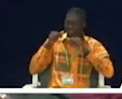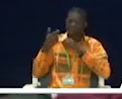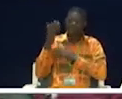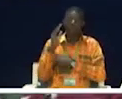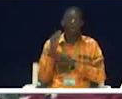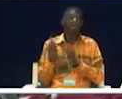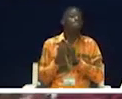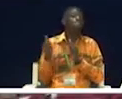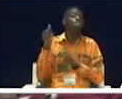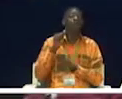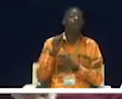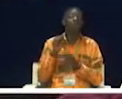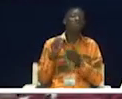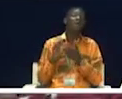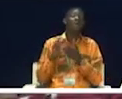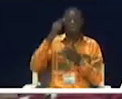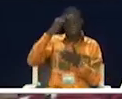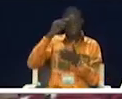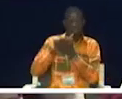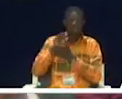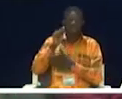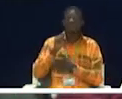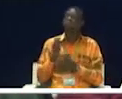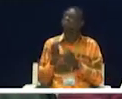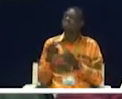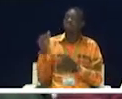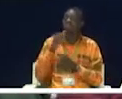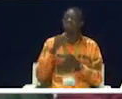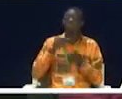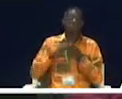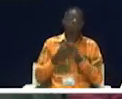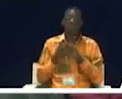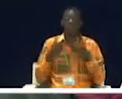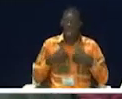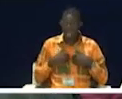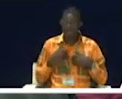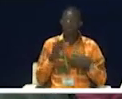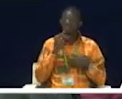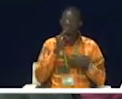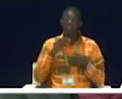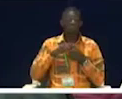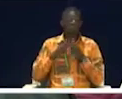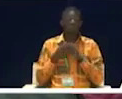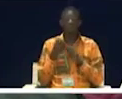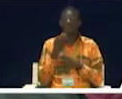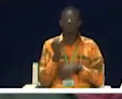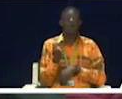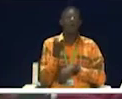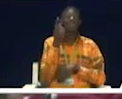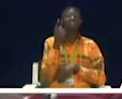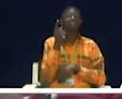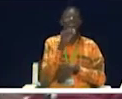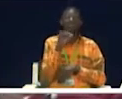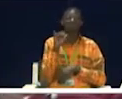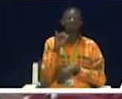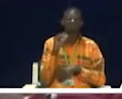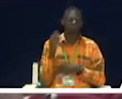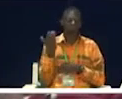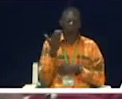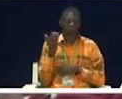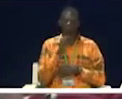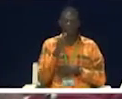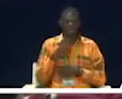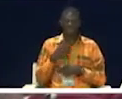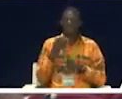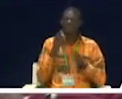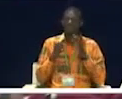Most believers, the major problem they have is the problem of what? Understanding. If you don't